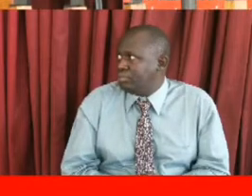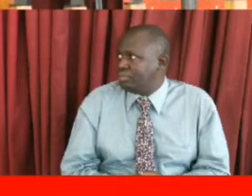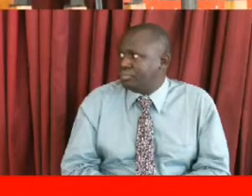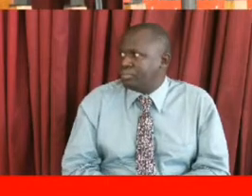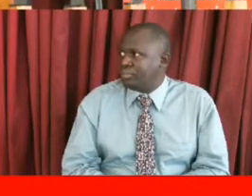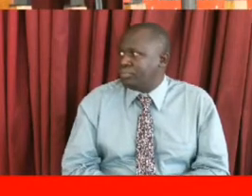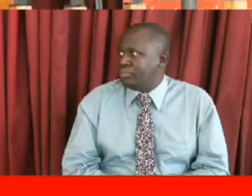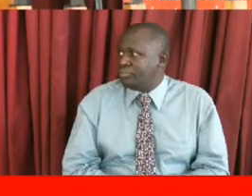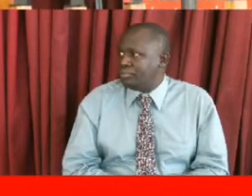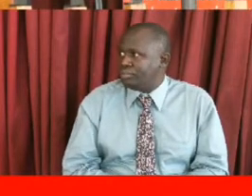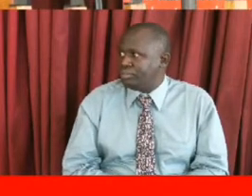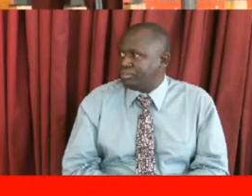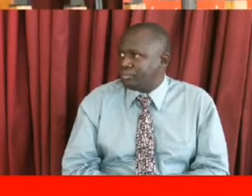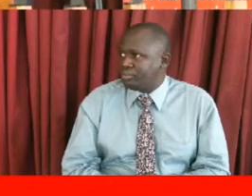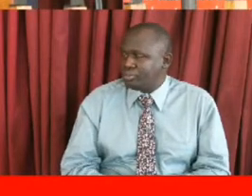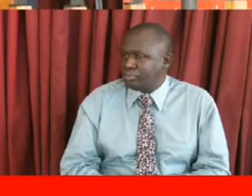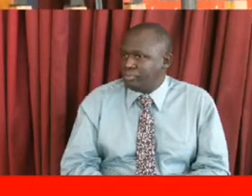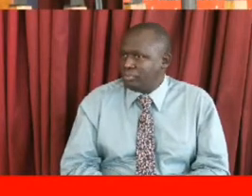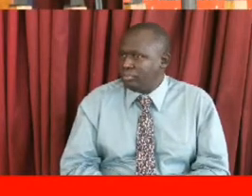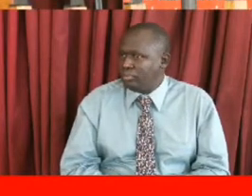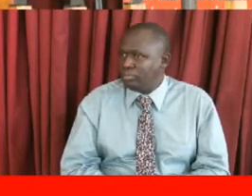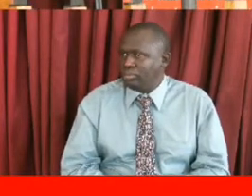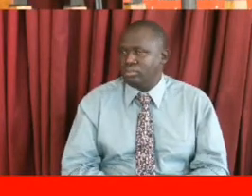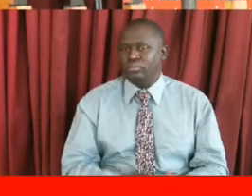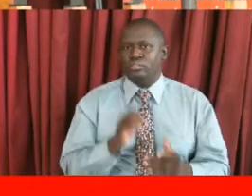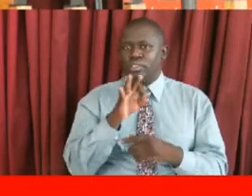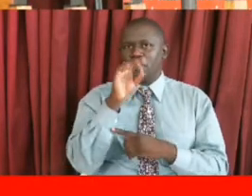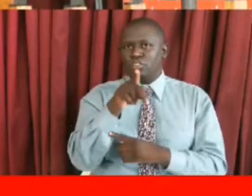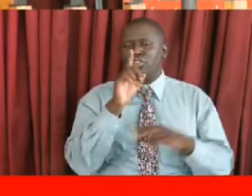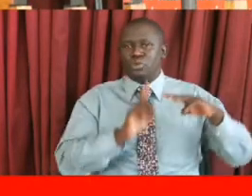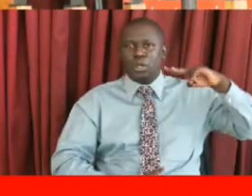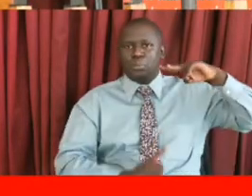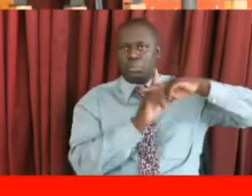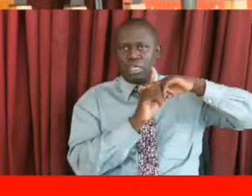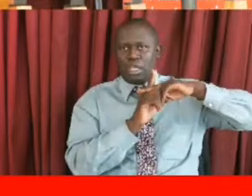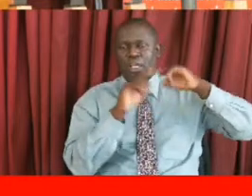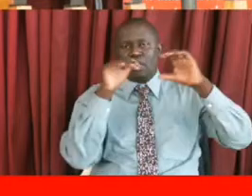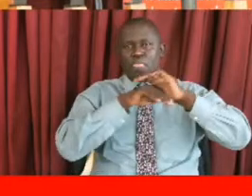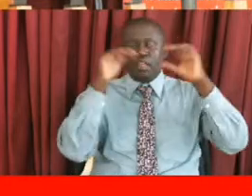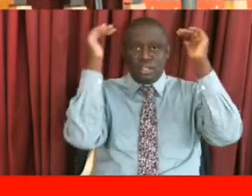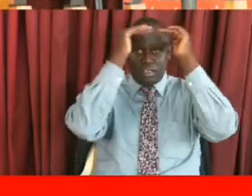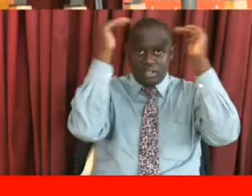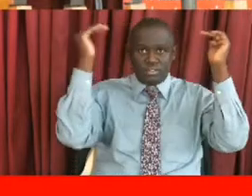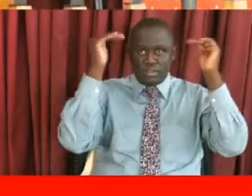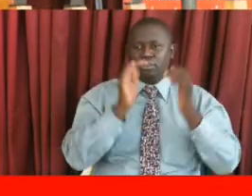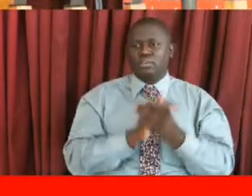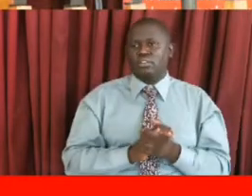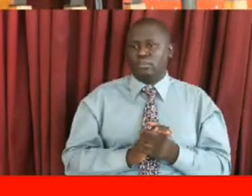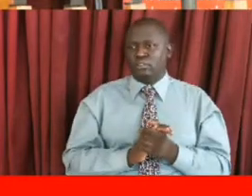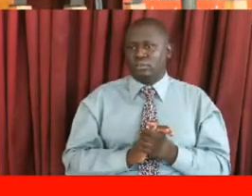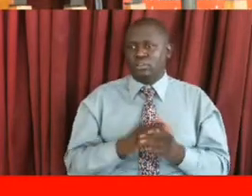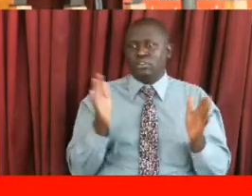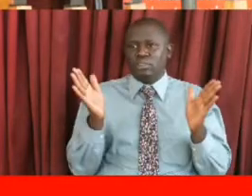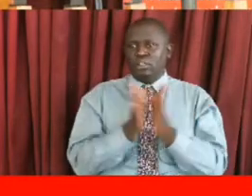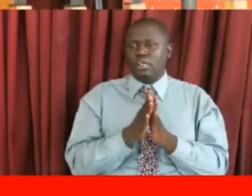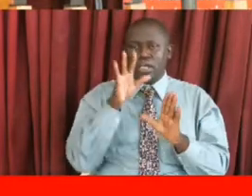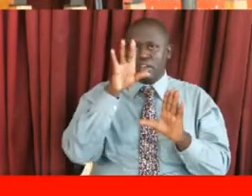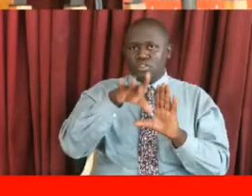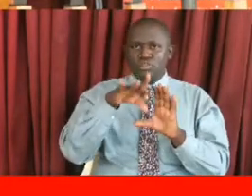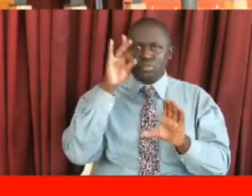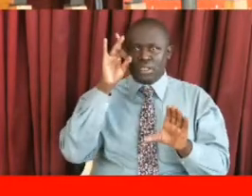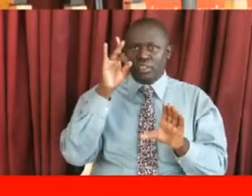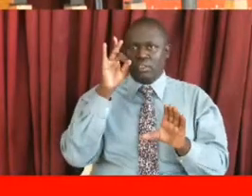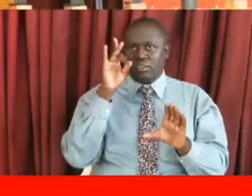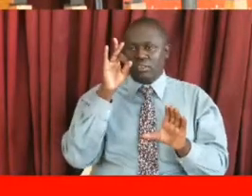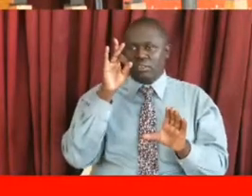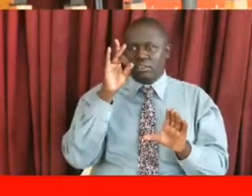way amen so if you appear in heaven and you find it